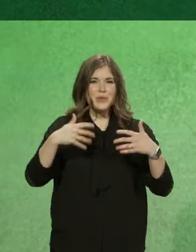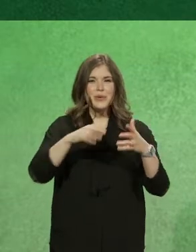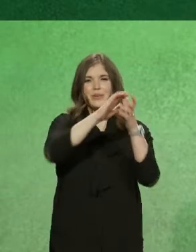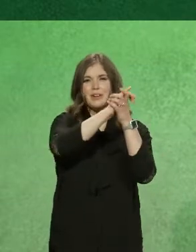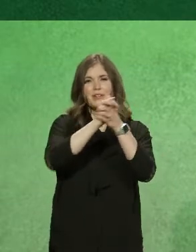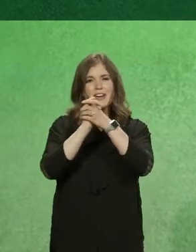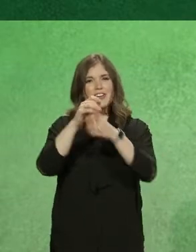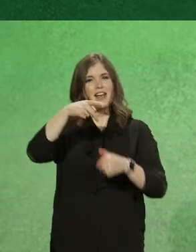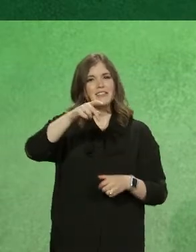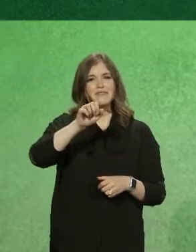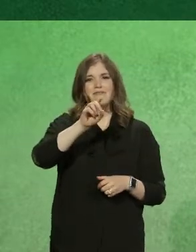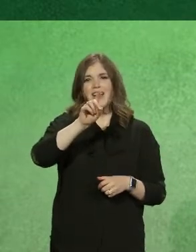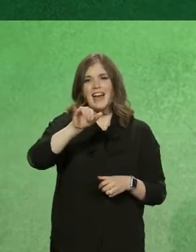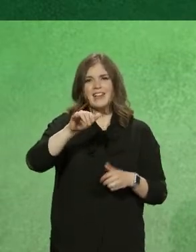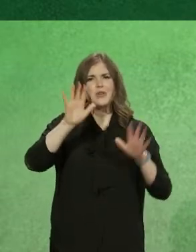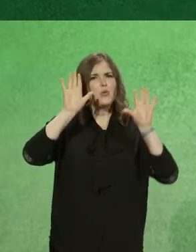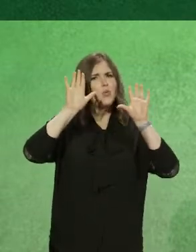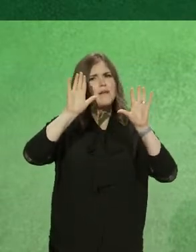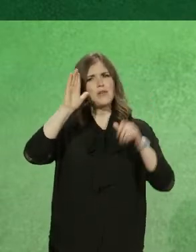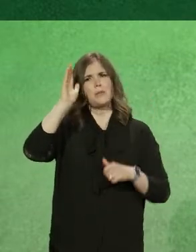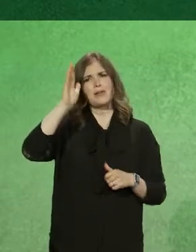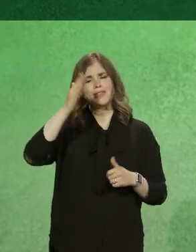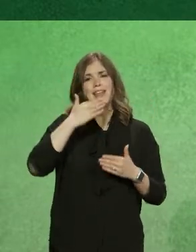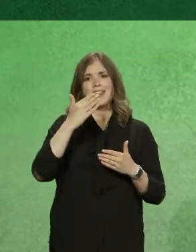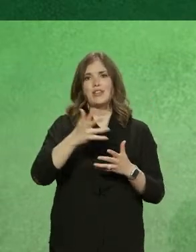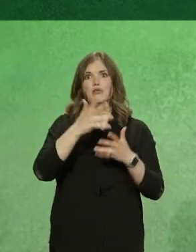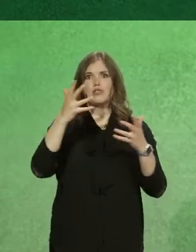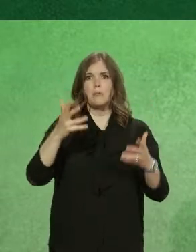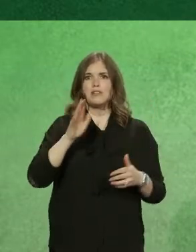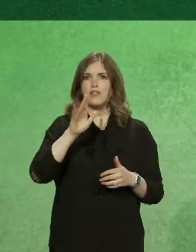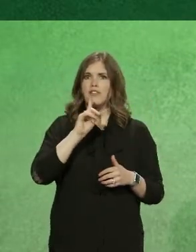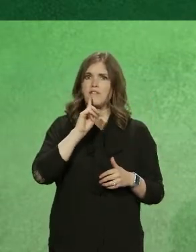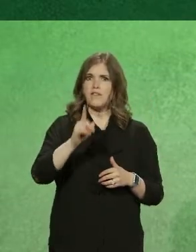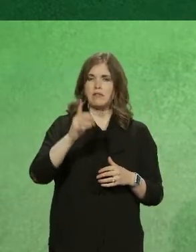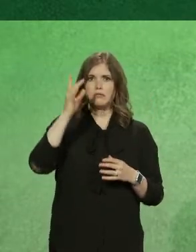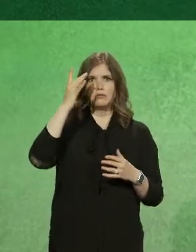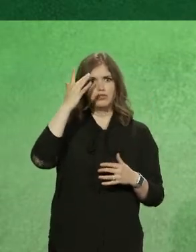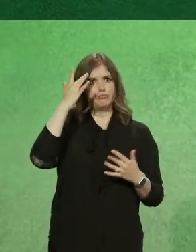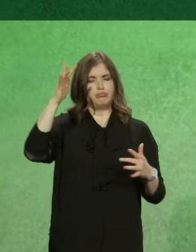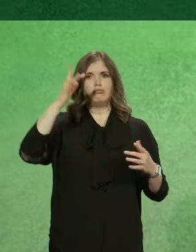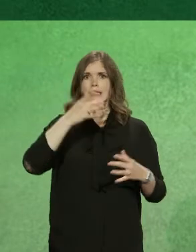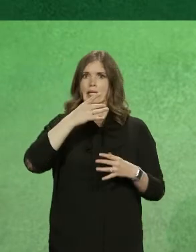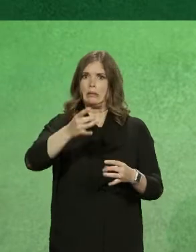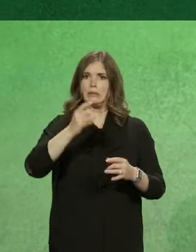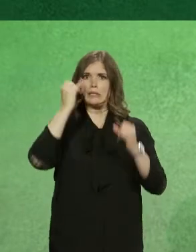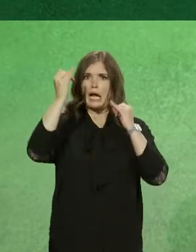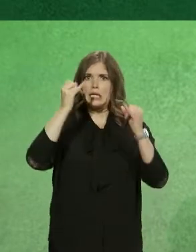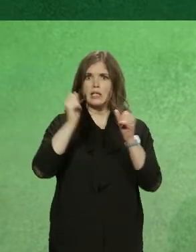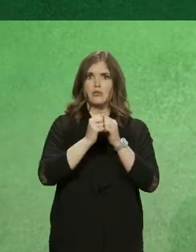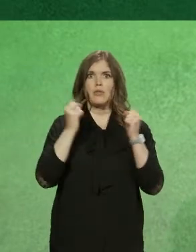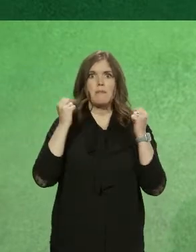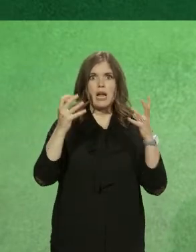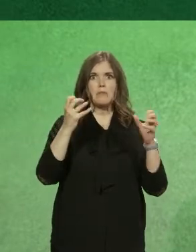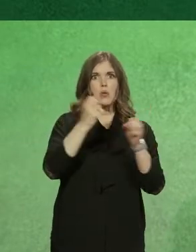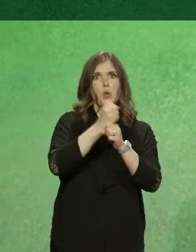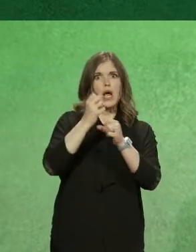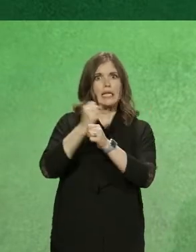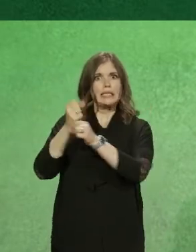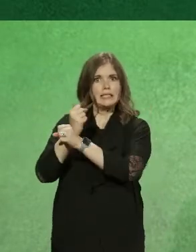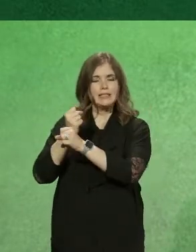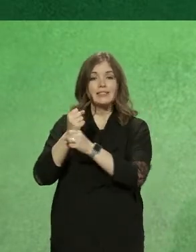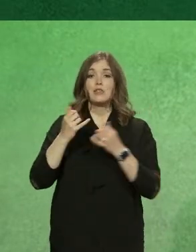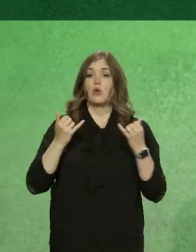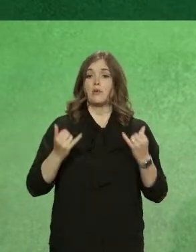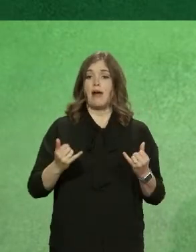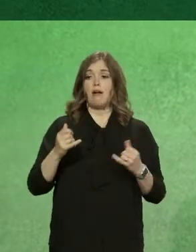Congratulations, Patty. Wonderful presentation. Thank you so much for your incredibly innovative ideas with multiple wins. So while we wait for our